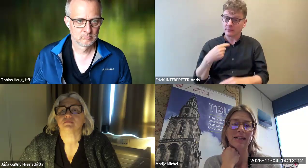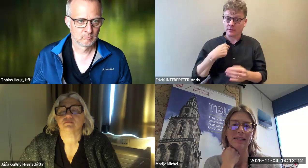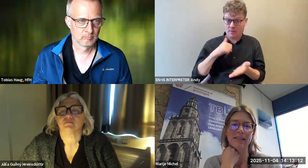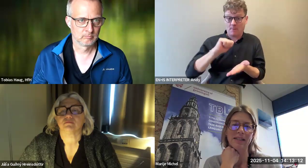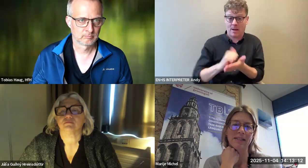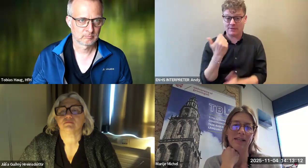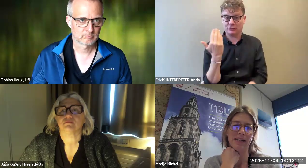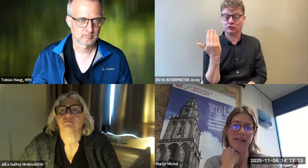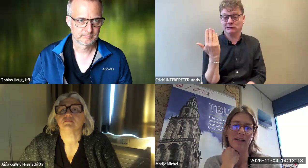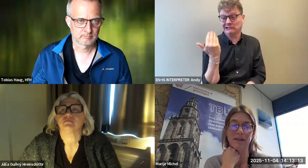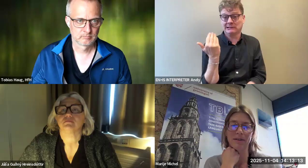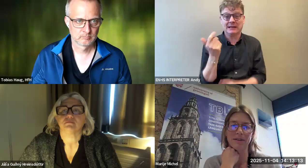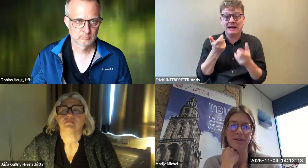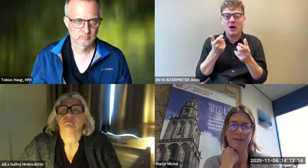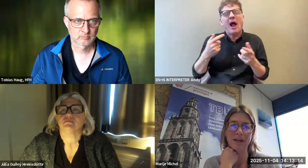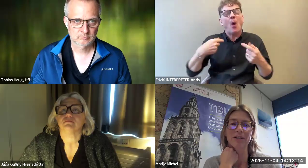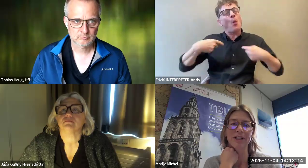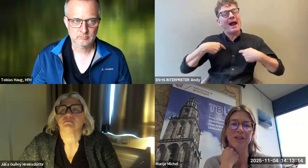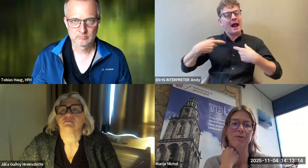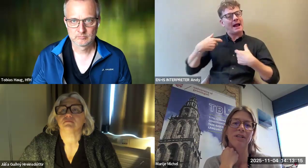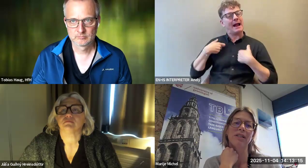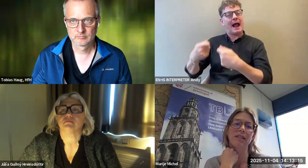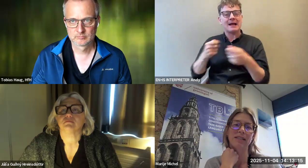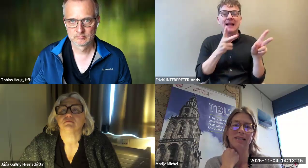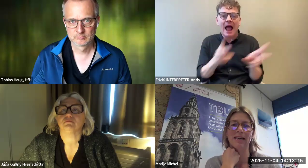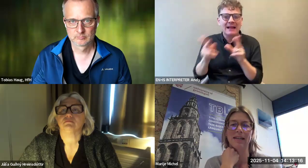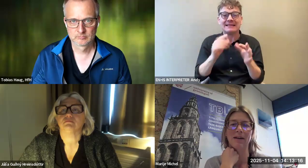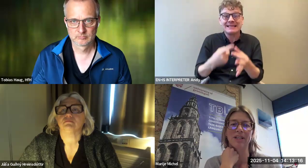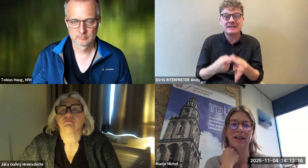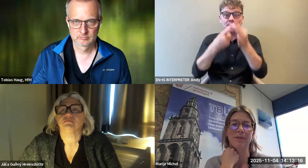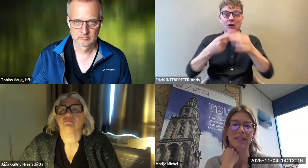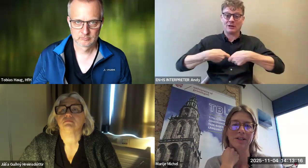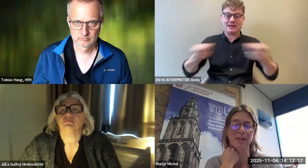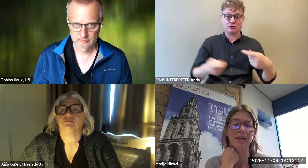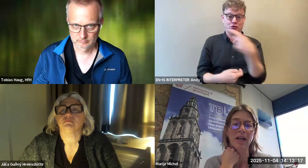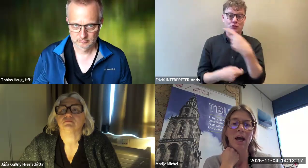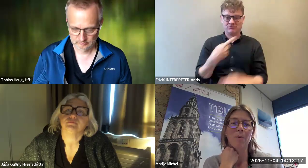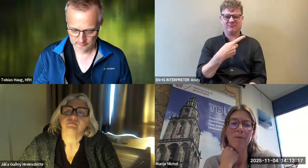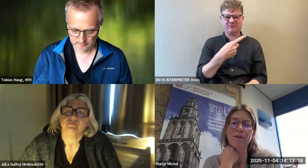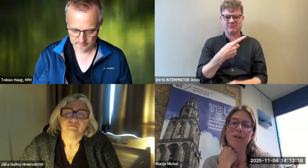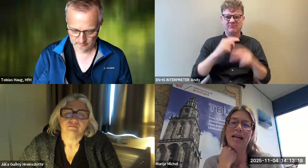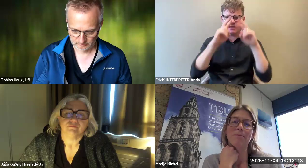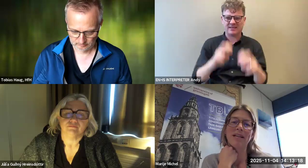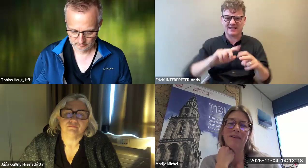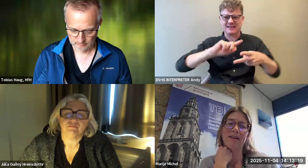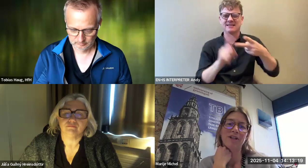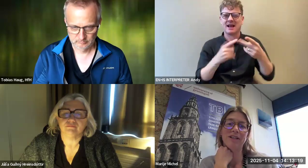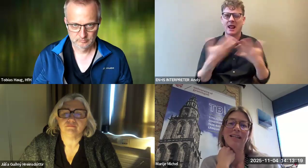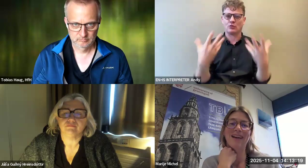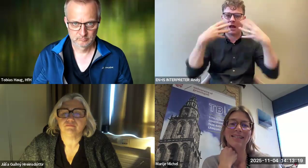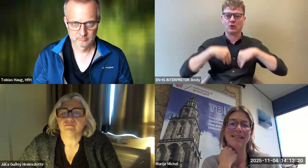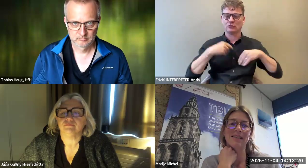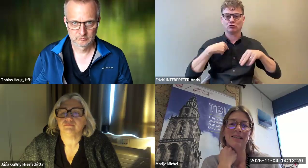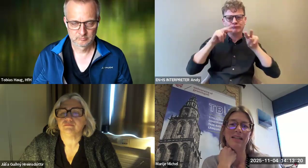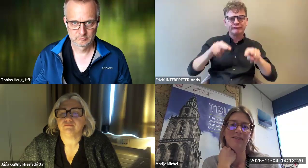a guest edited a special issue in Studies in Second Language Acquisition, where we looked at